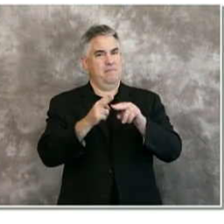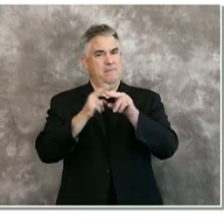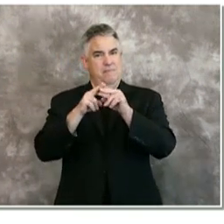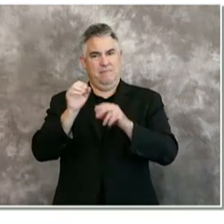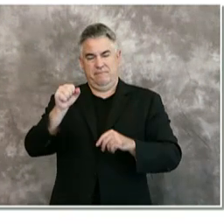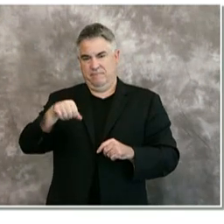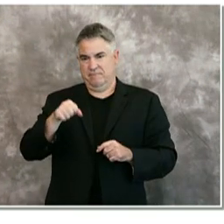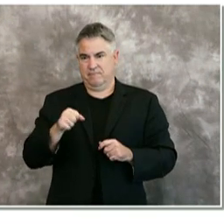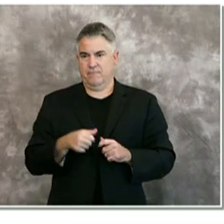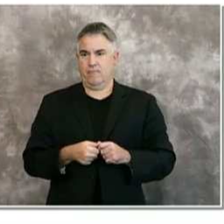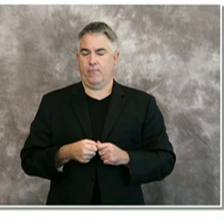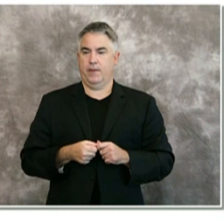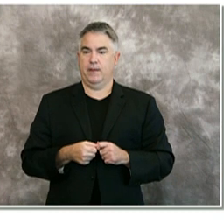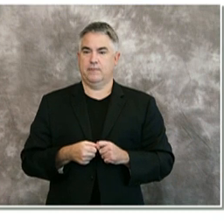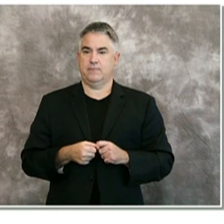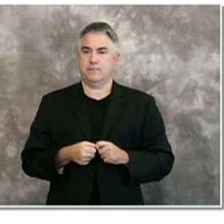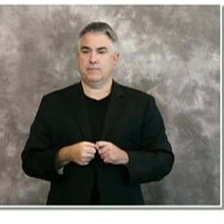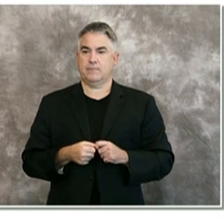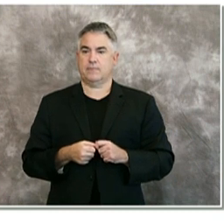next slide,